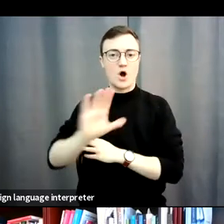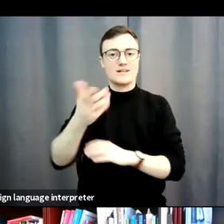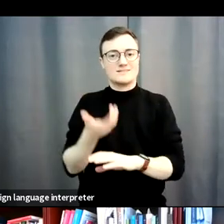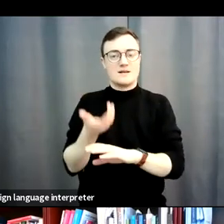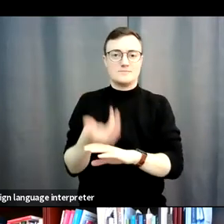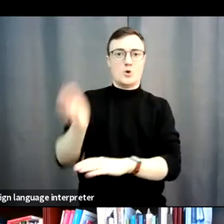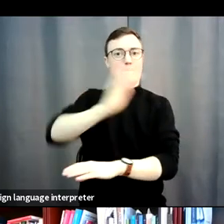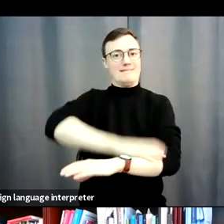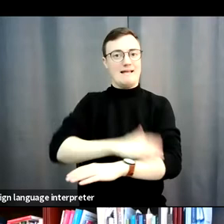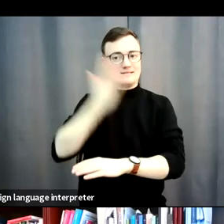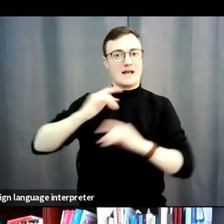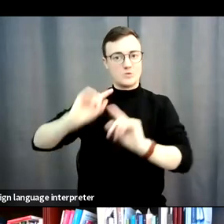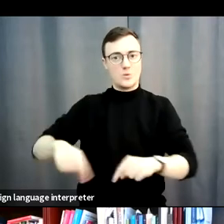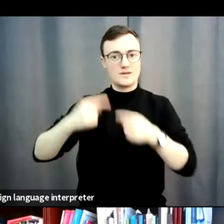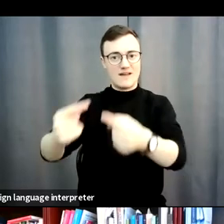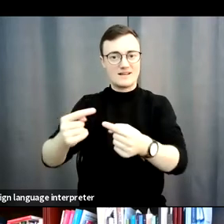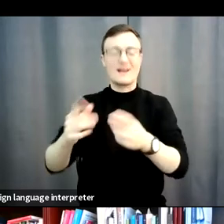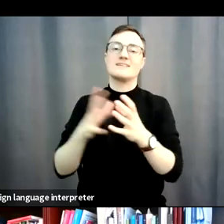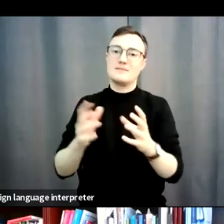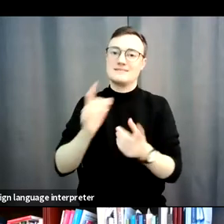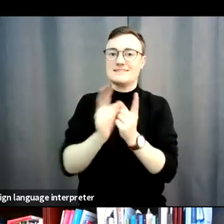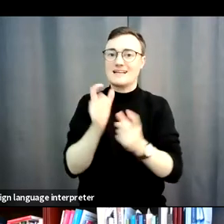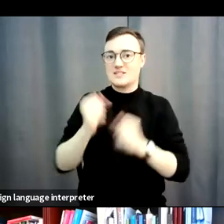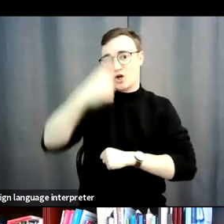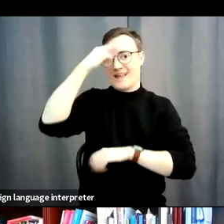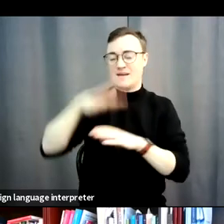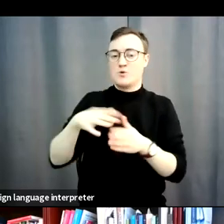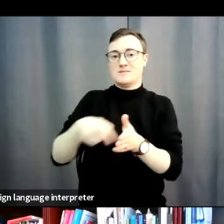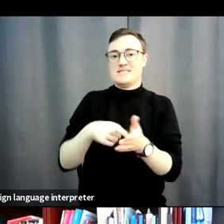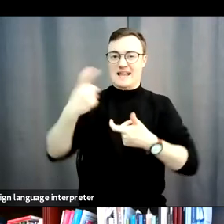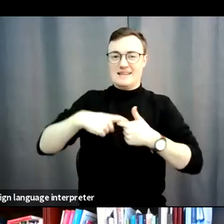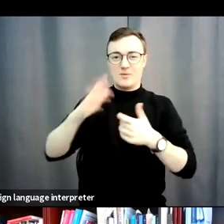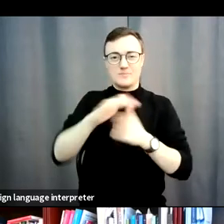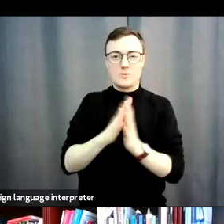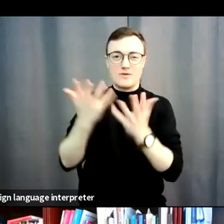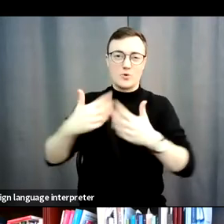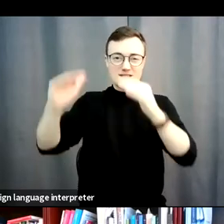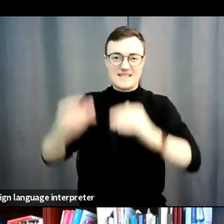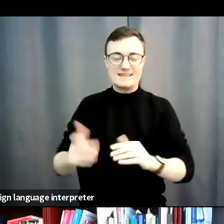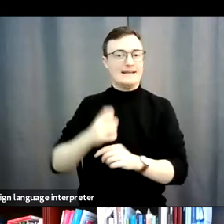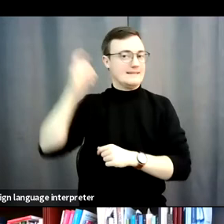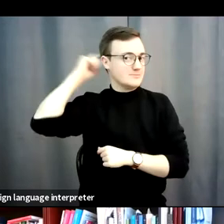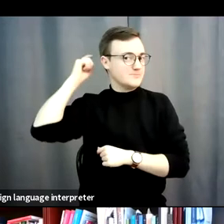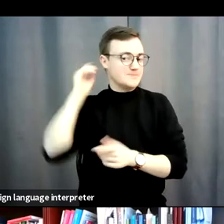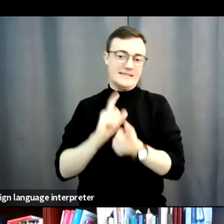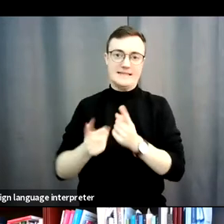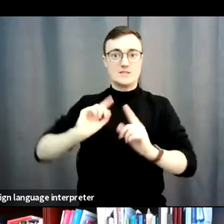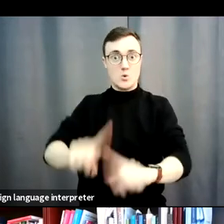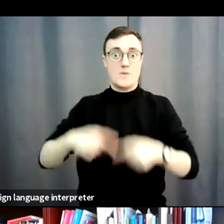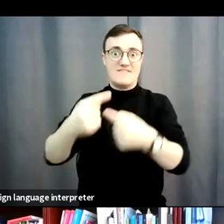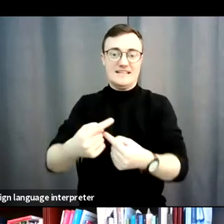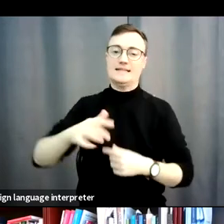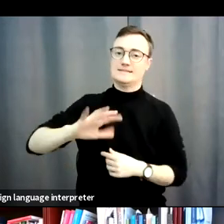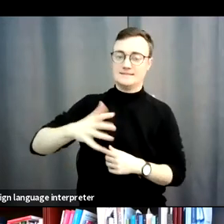some specific regard to that when it comes to children with disabilities. And also stressing the need for access